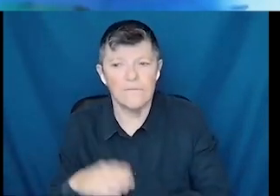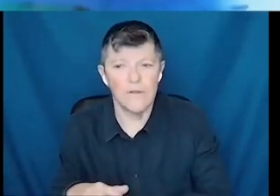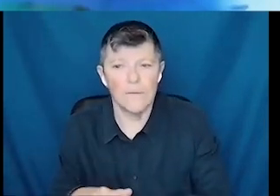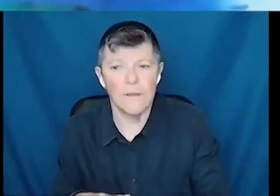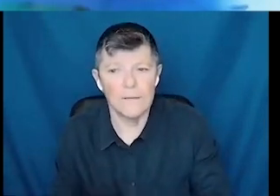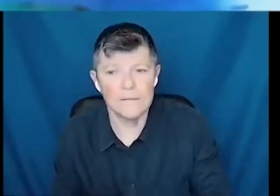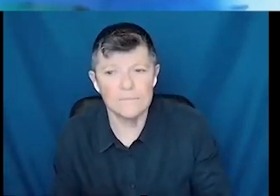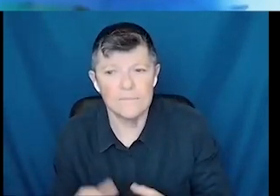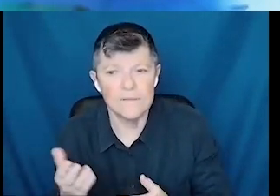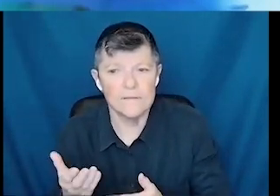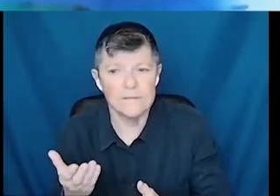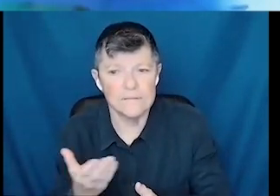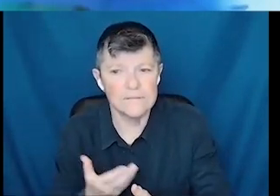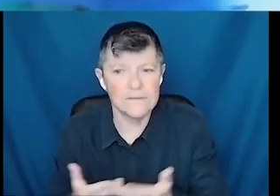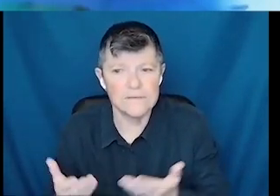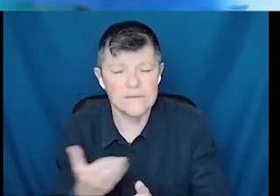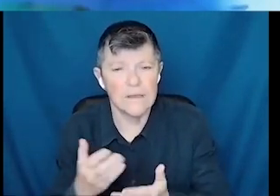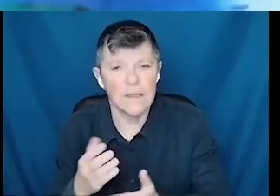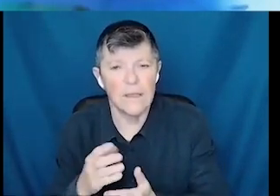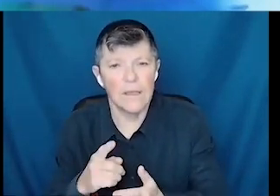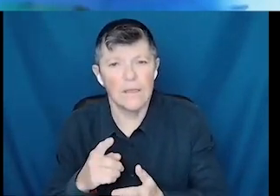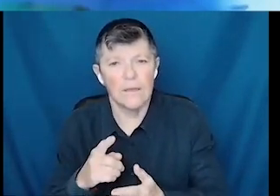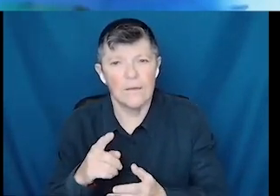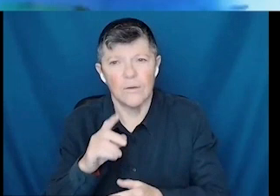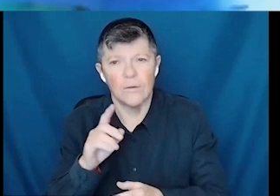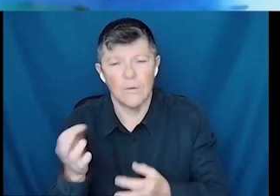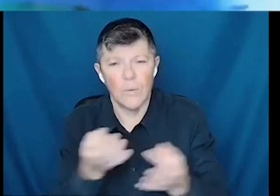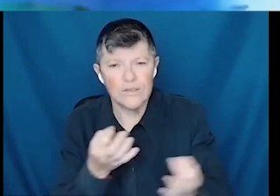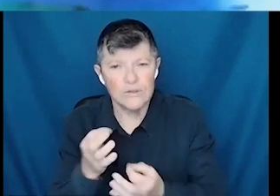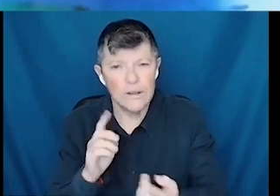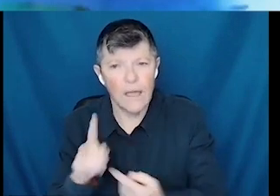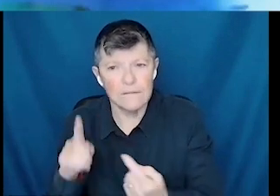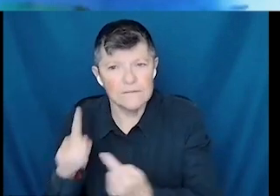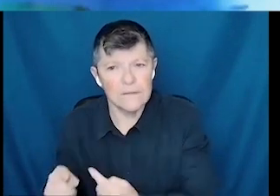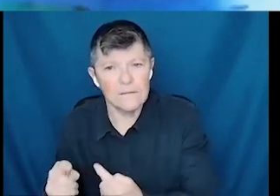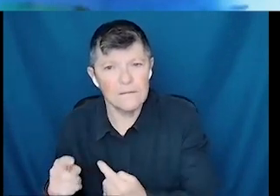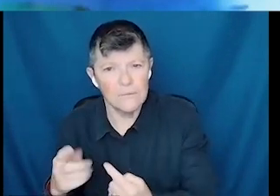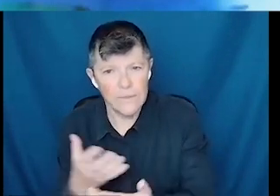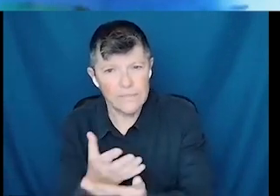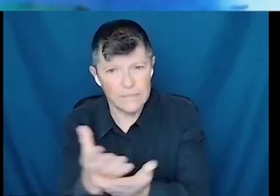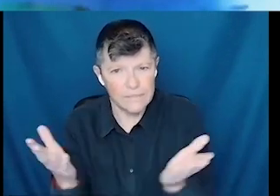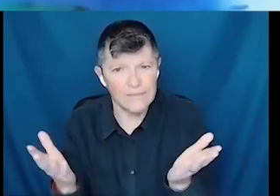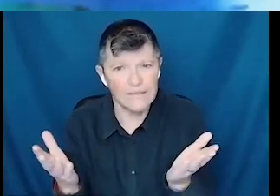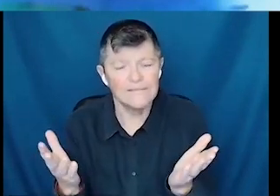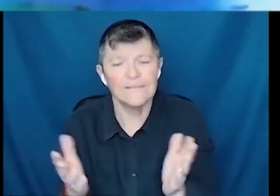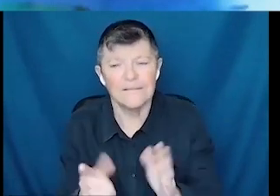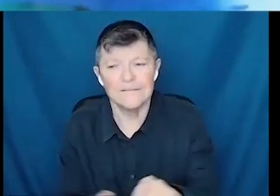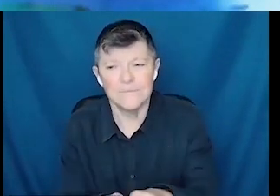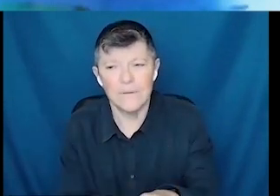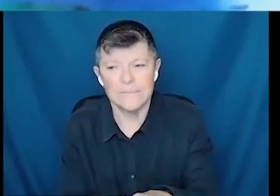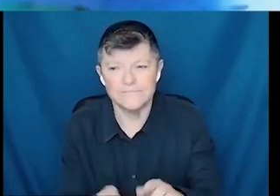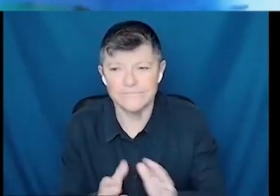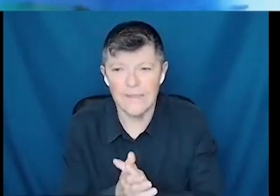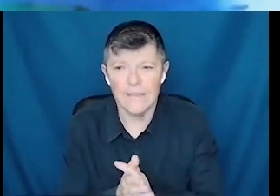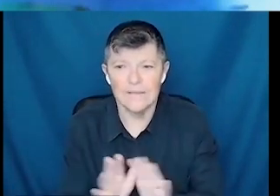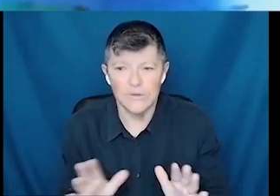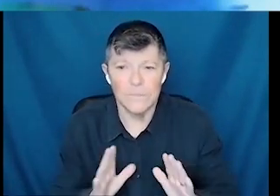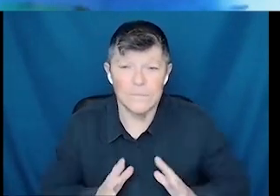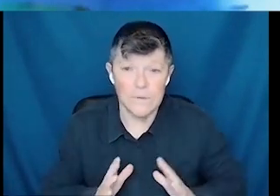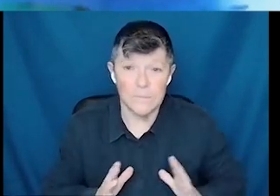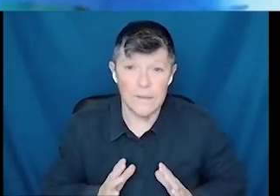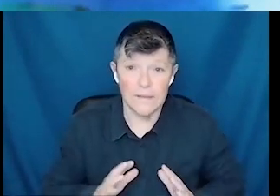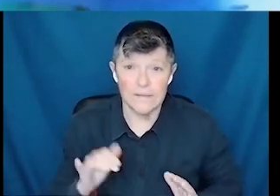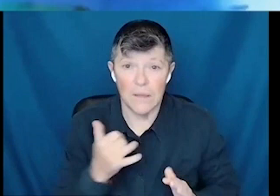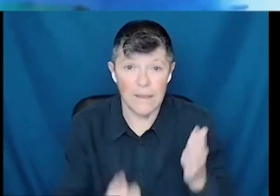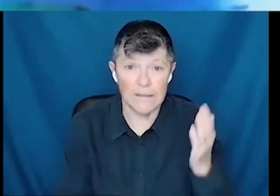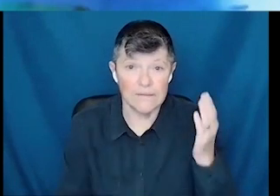the discussion and Q&A with the audience as well. So be prepared that I might show up